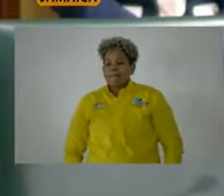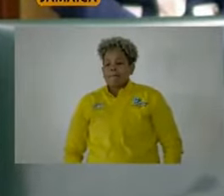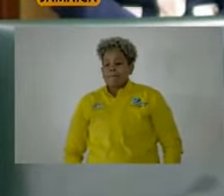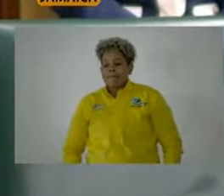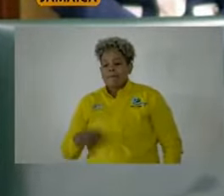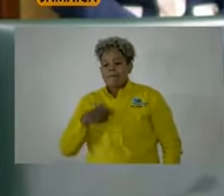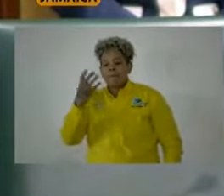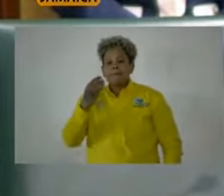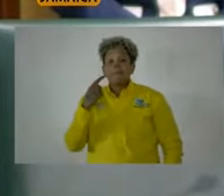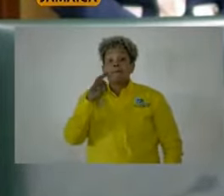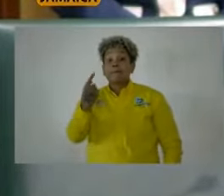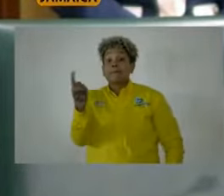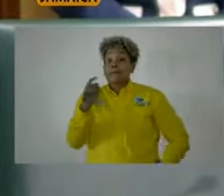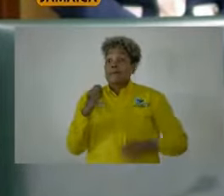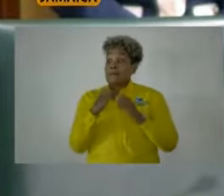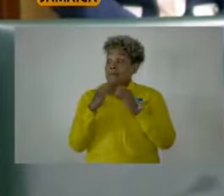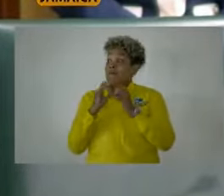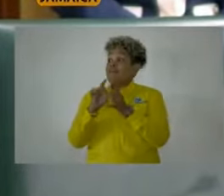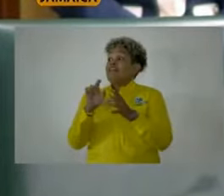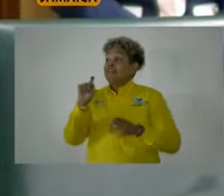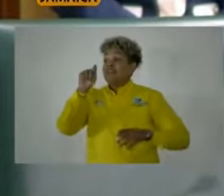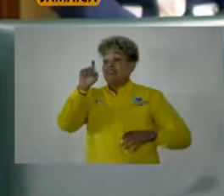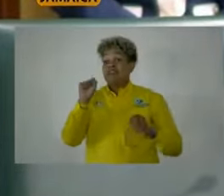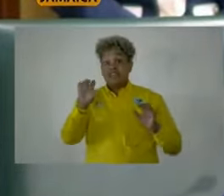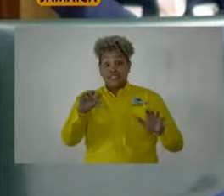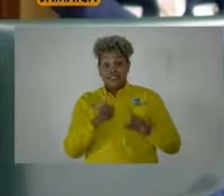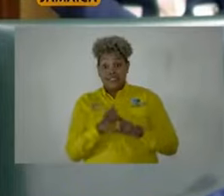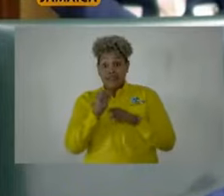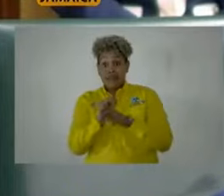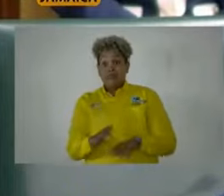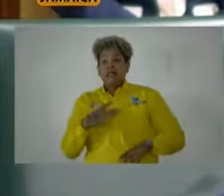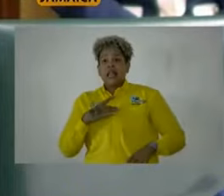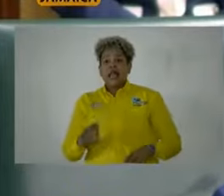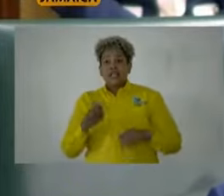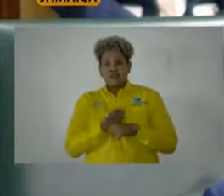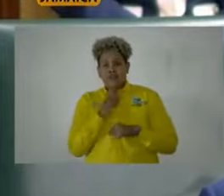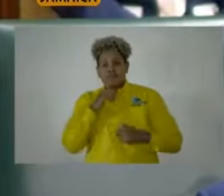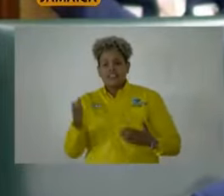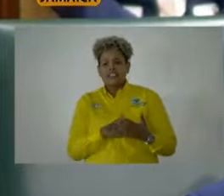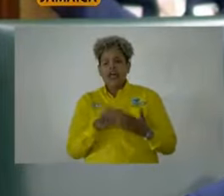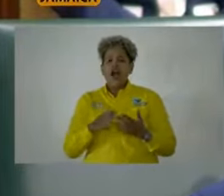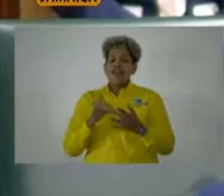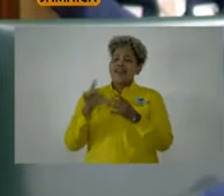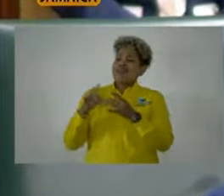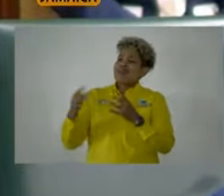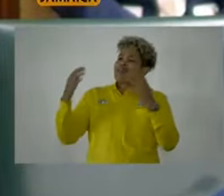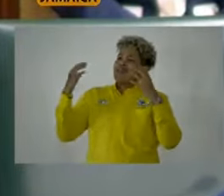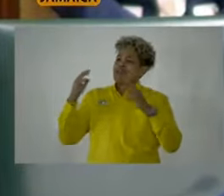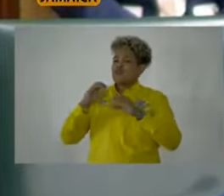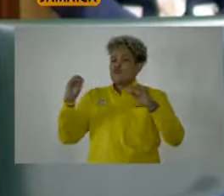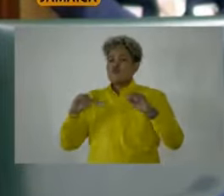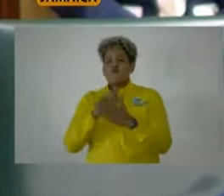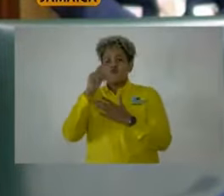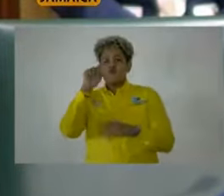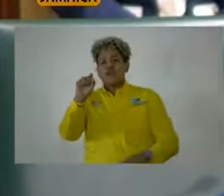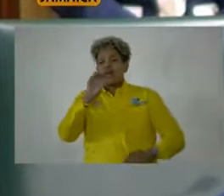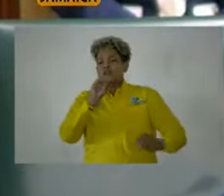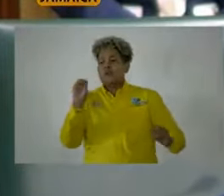I want to say something more about taxes. The minister likes to make a song and dance about no new